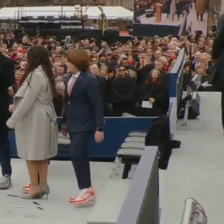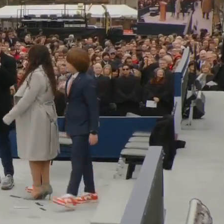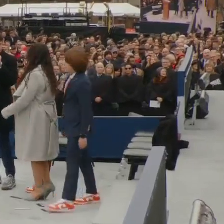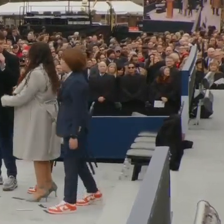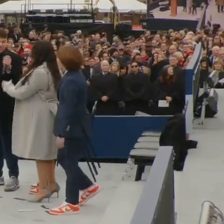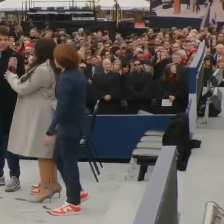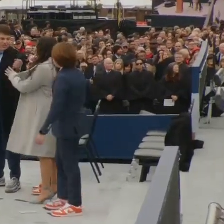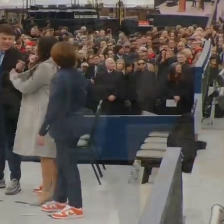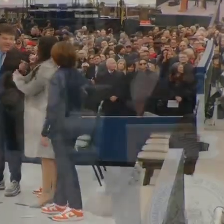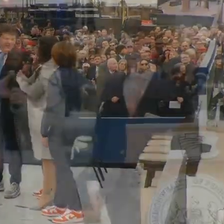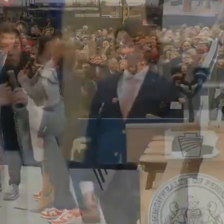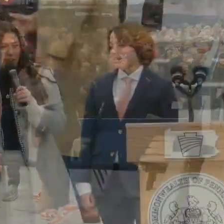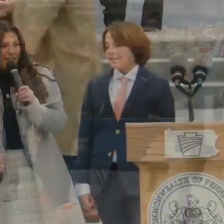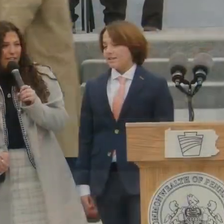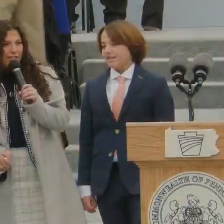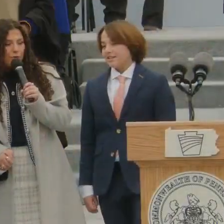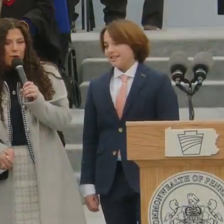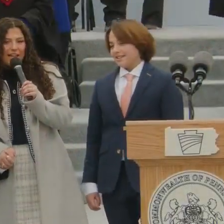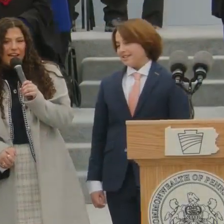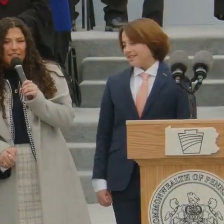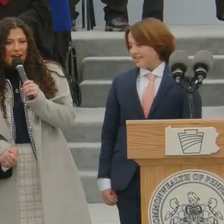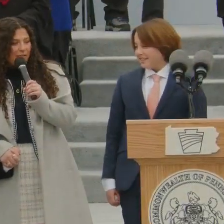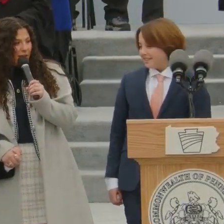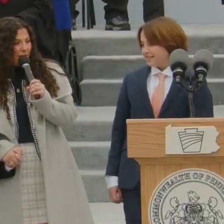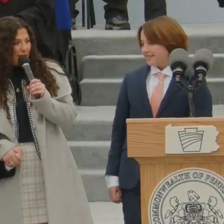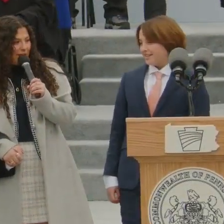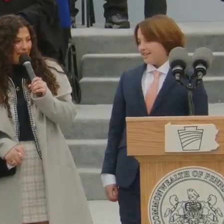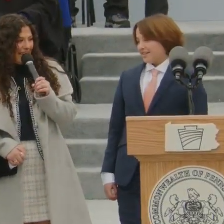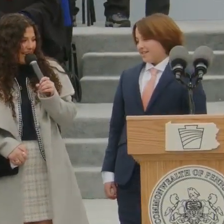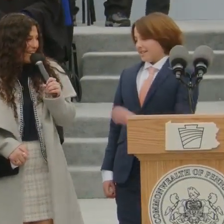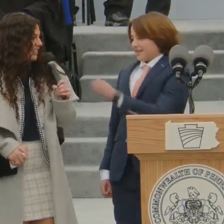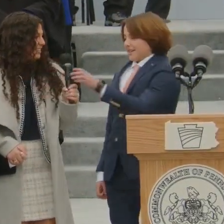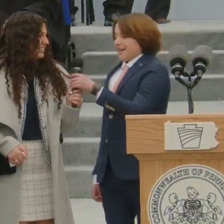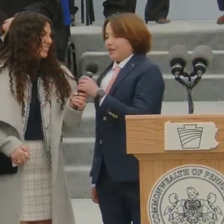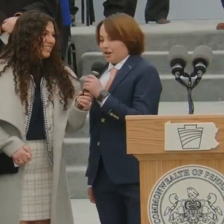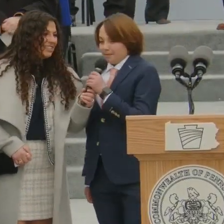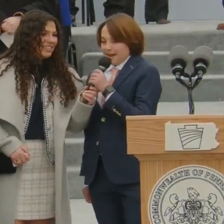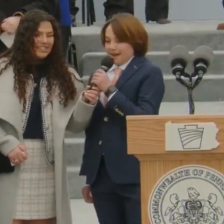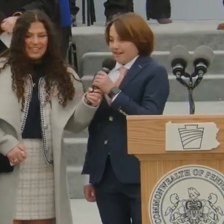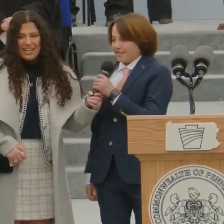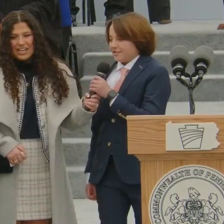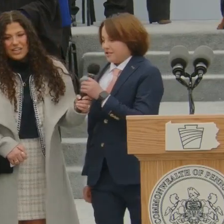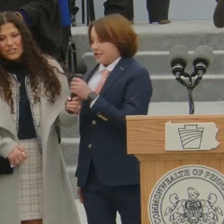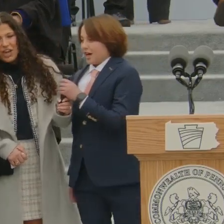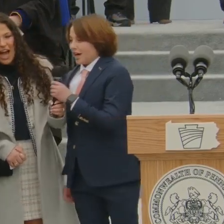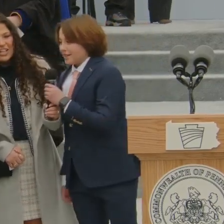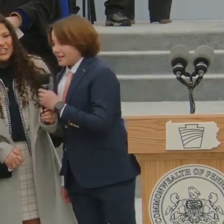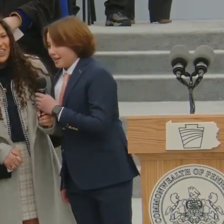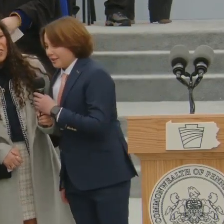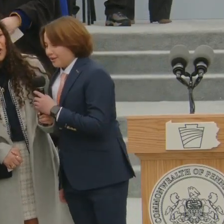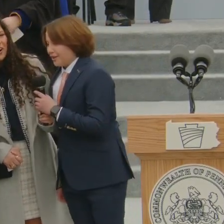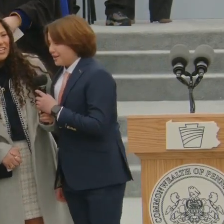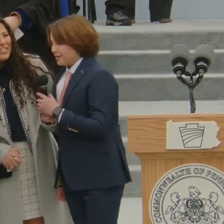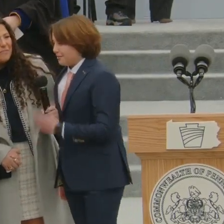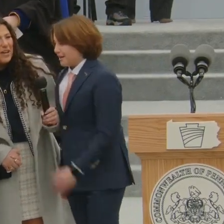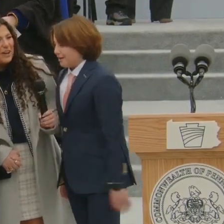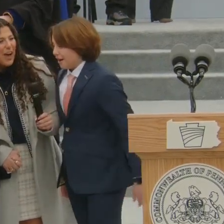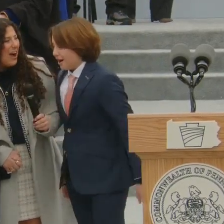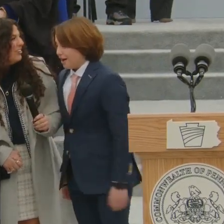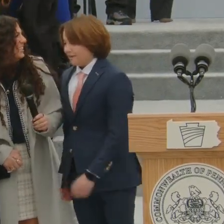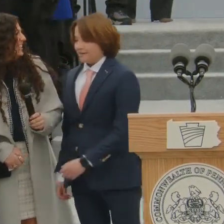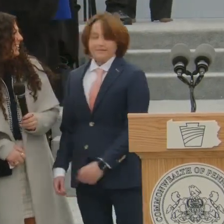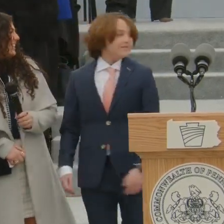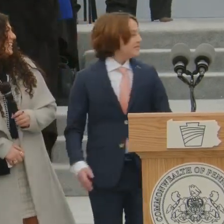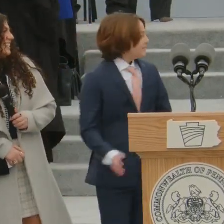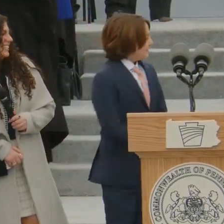become the 48th governor of Pennsylvania. So we're going to pick up the program now in its